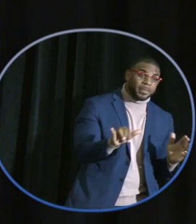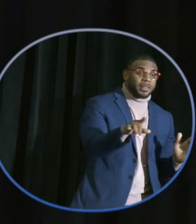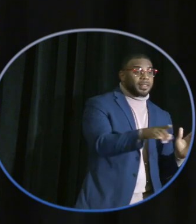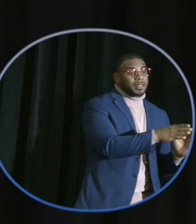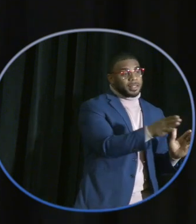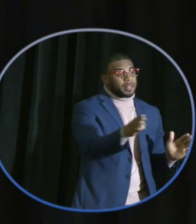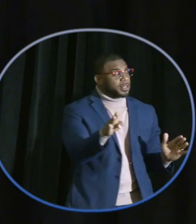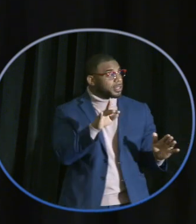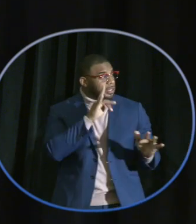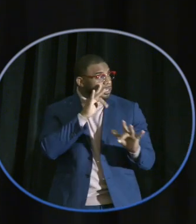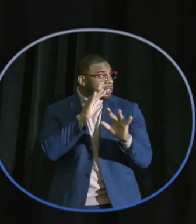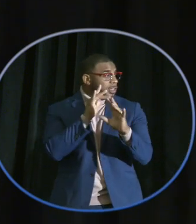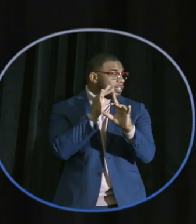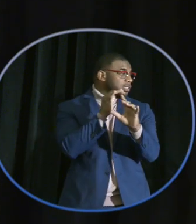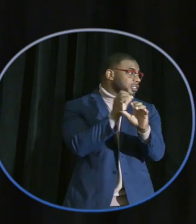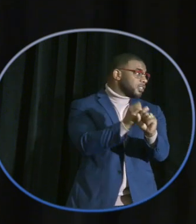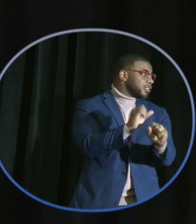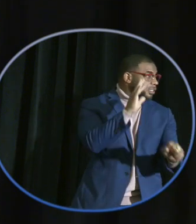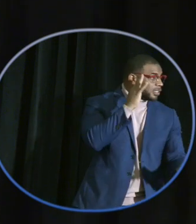they're